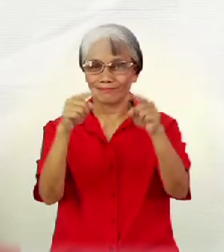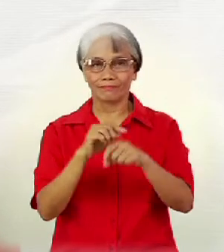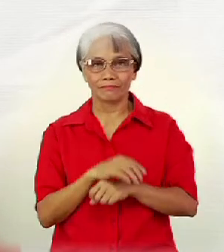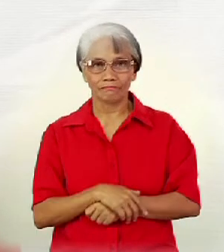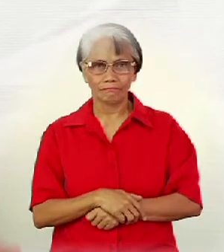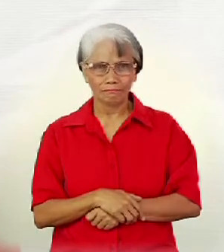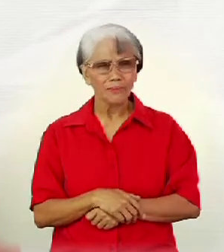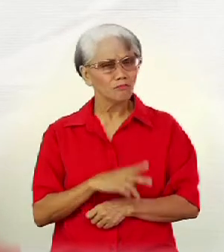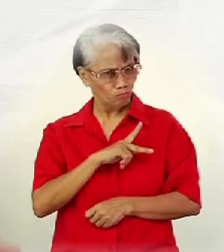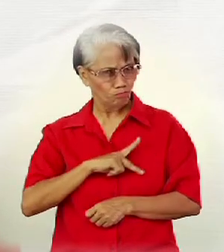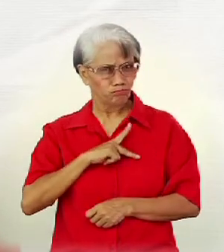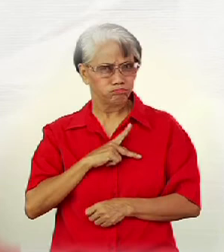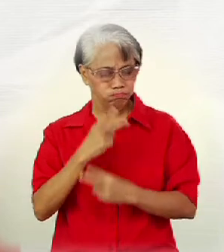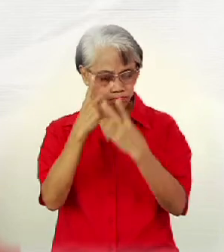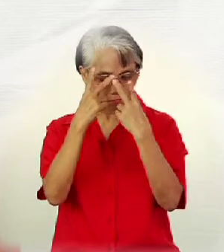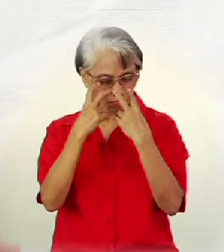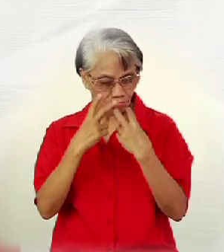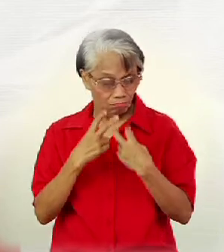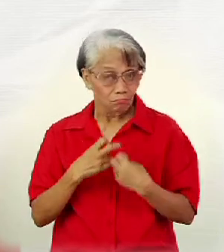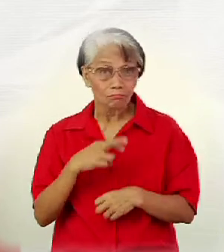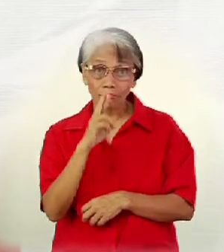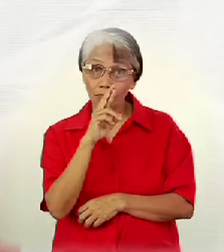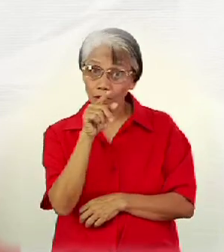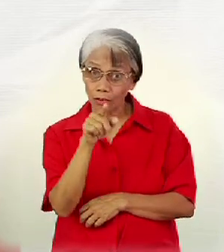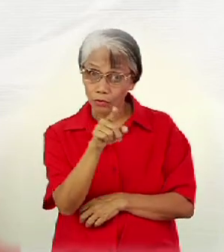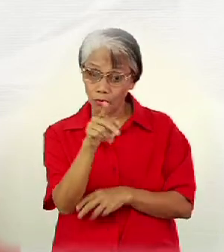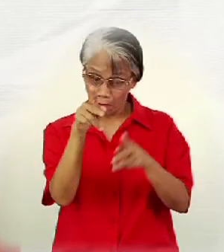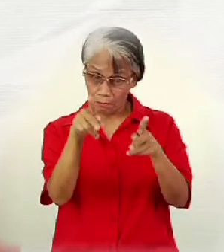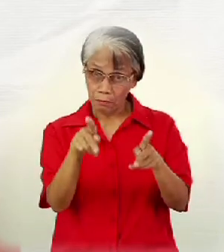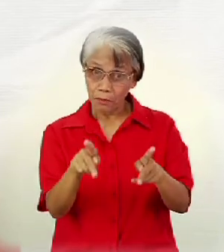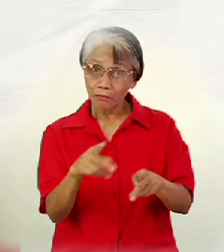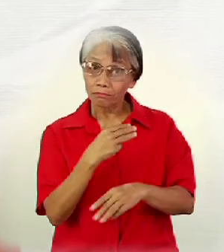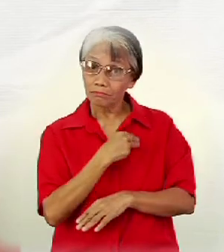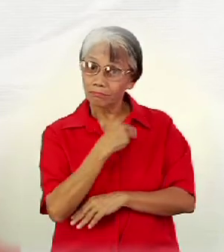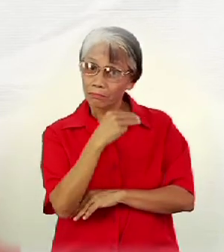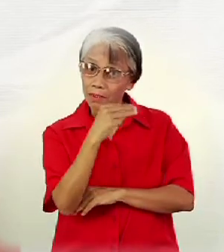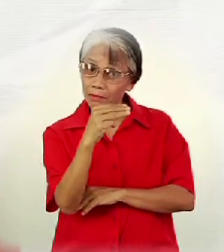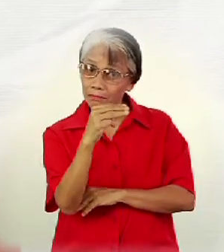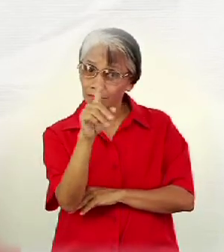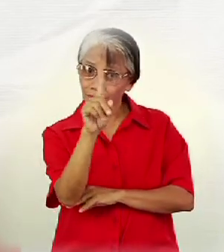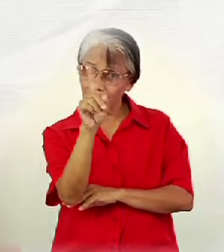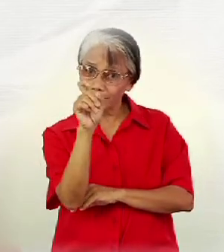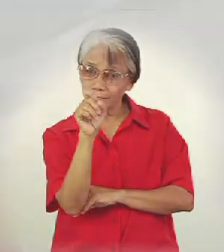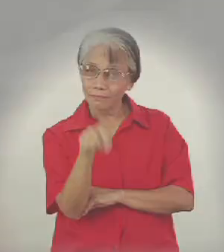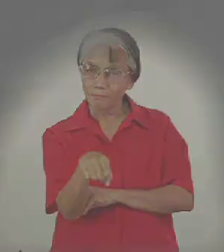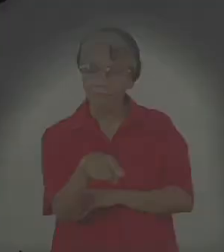Please reflect on this. Are you a person of mission?